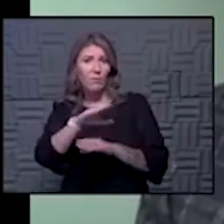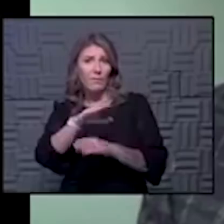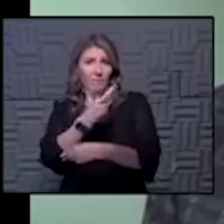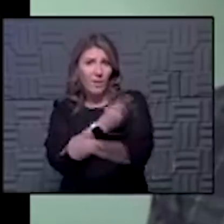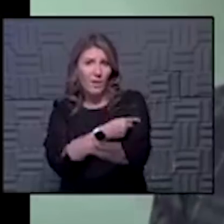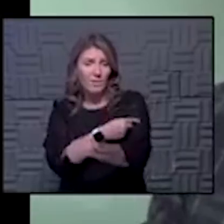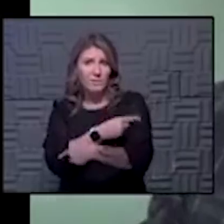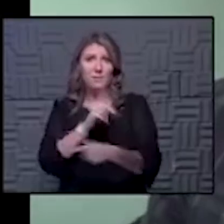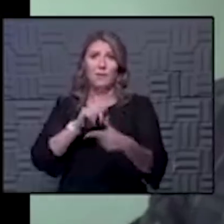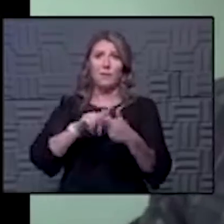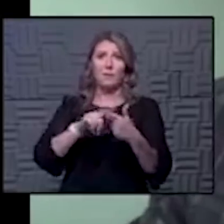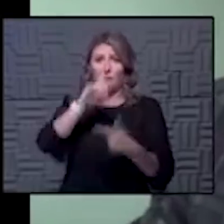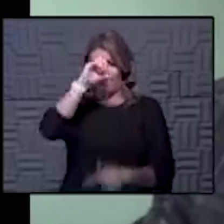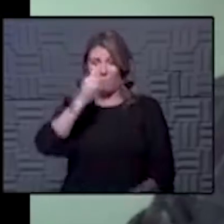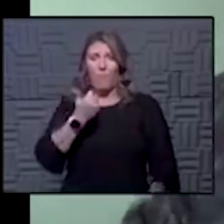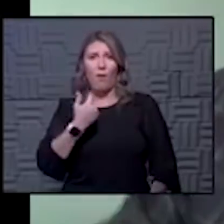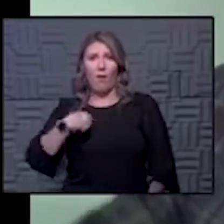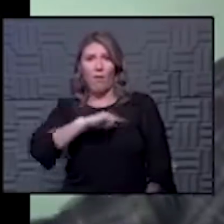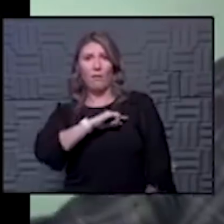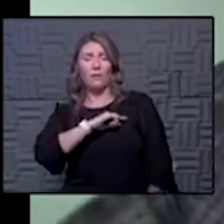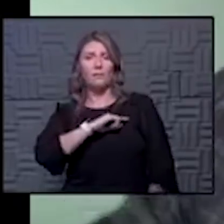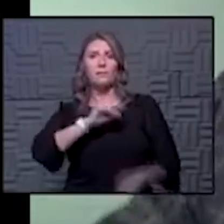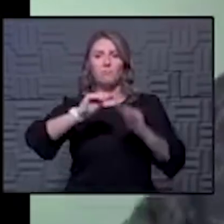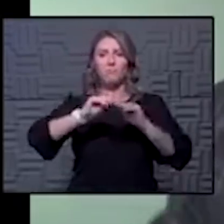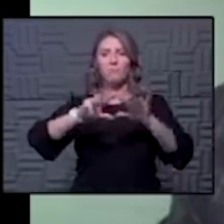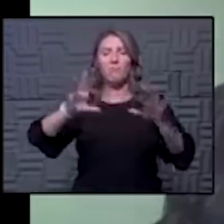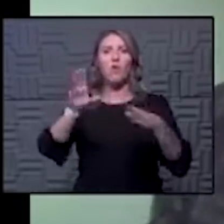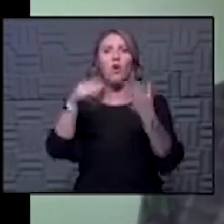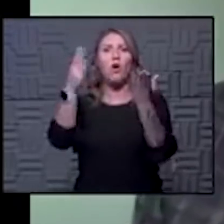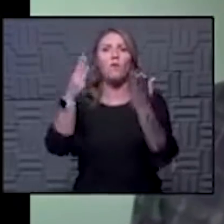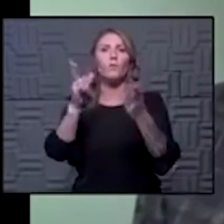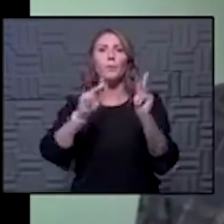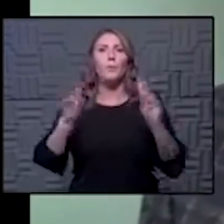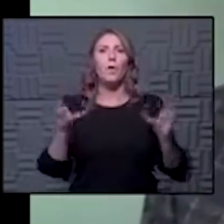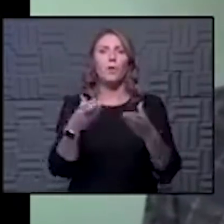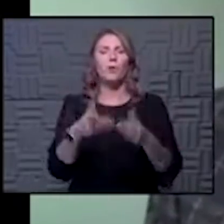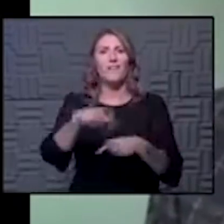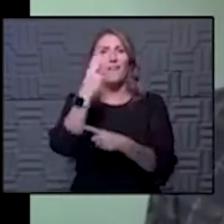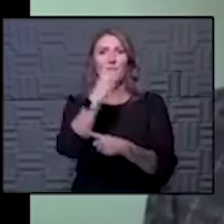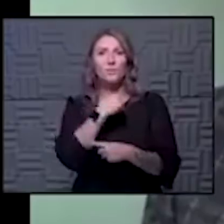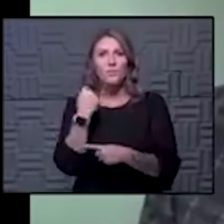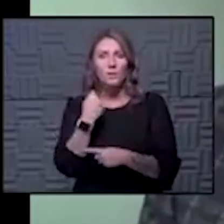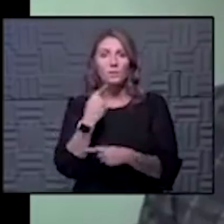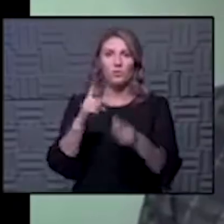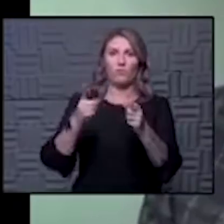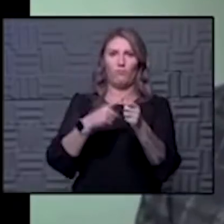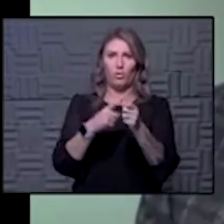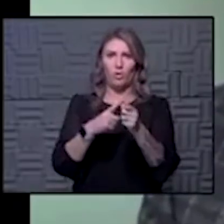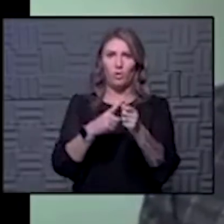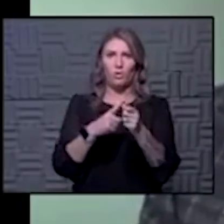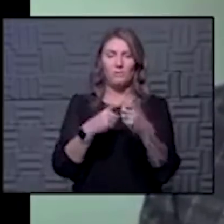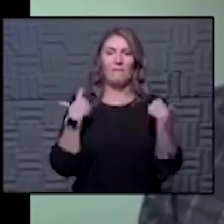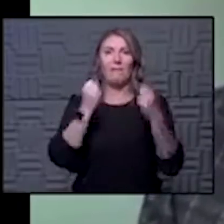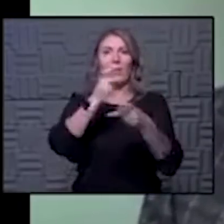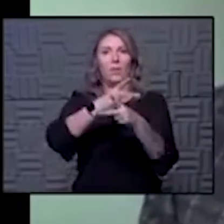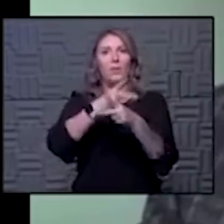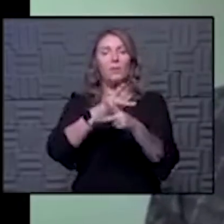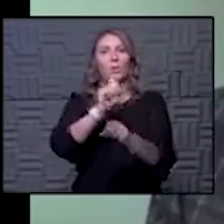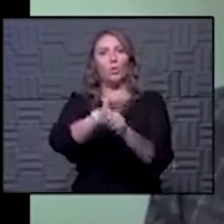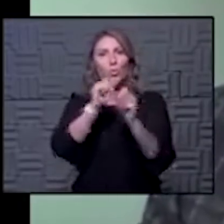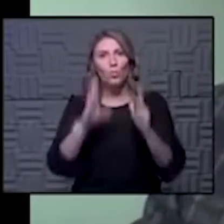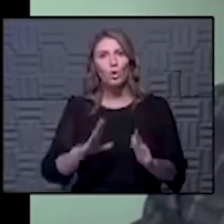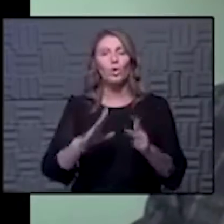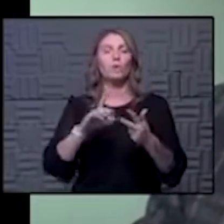to start putting them into the populations or offering to the populations that are highest risk. The first population is healthcare workers, and